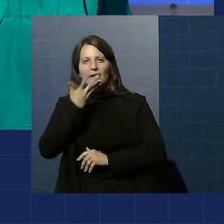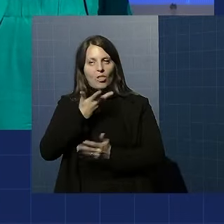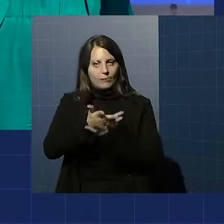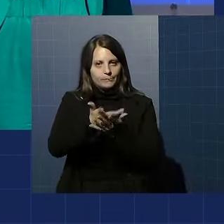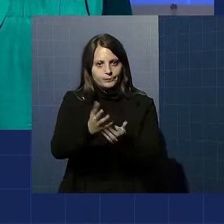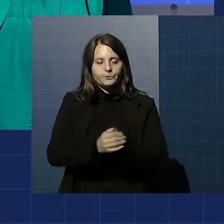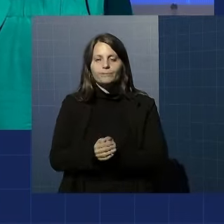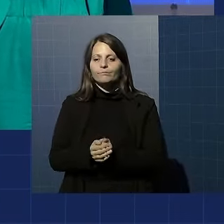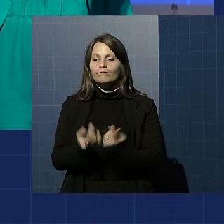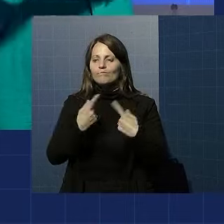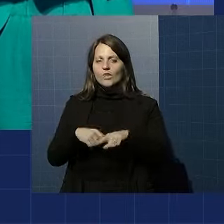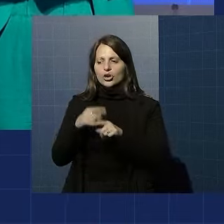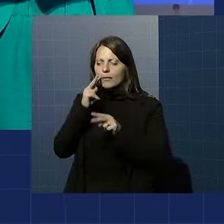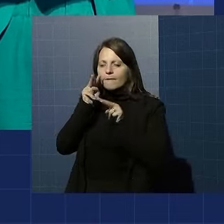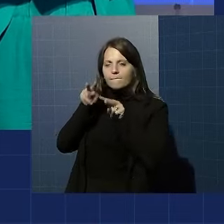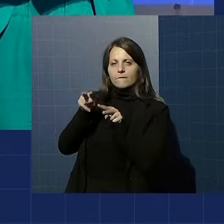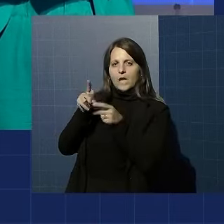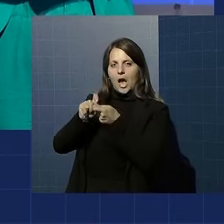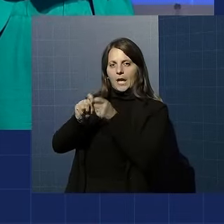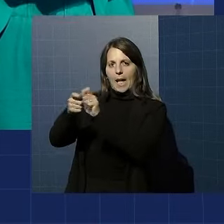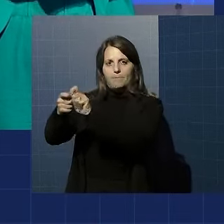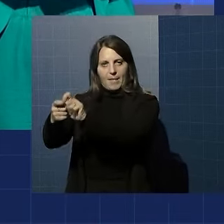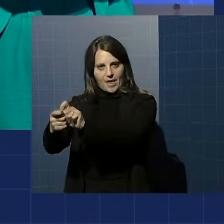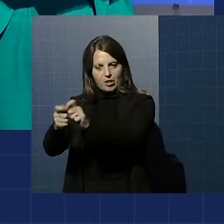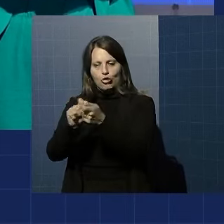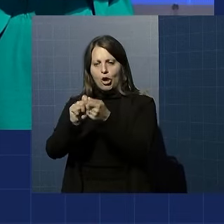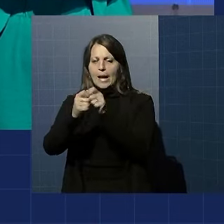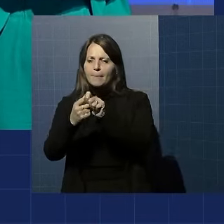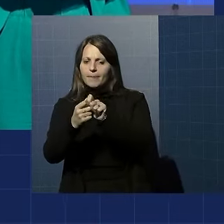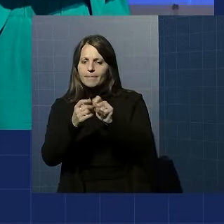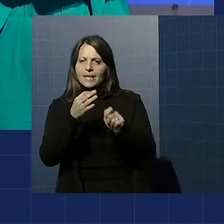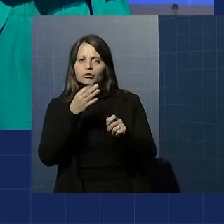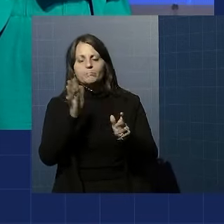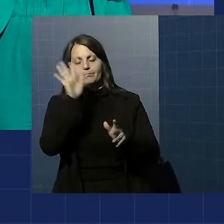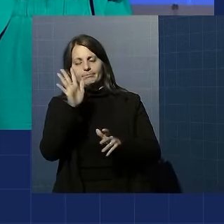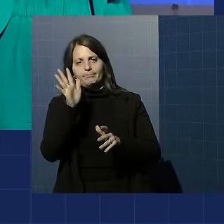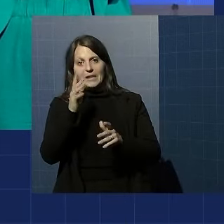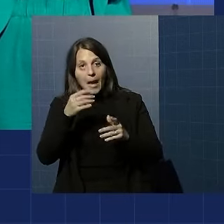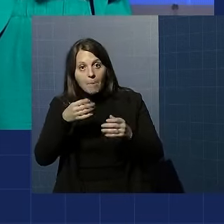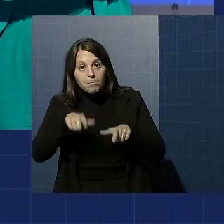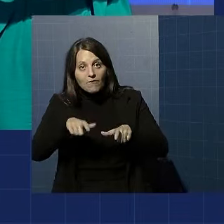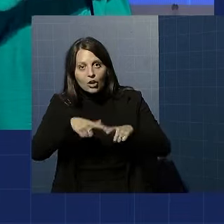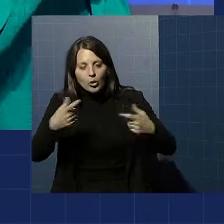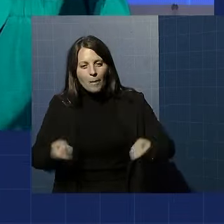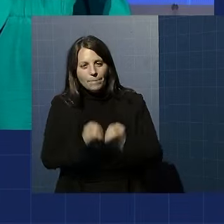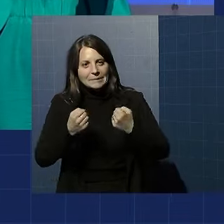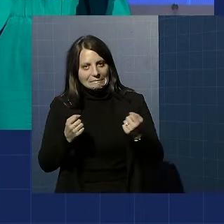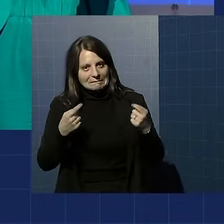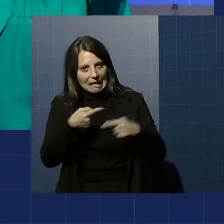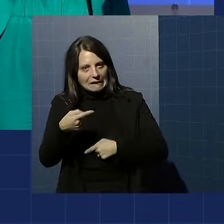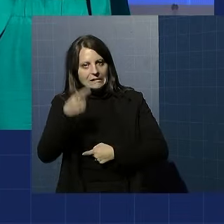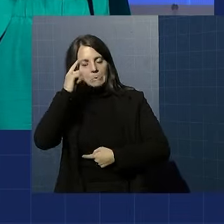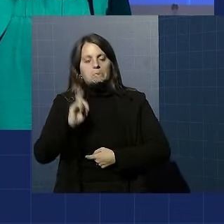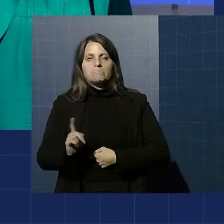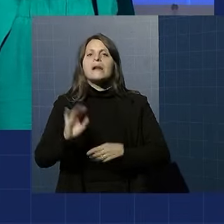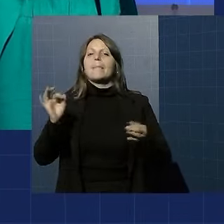two arms, and maybe if this arm tomorrow is 2 millimeters shorter, if I have the right tools to measure that,